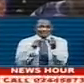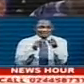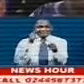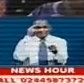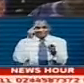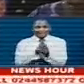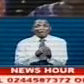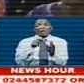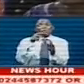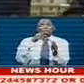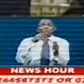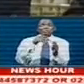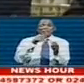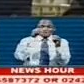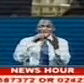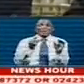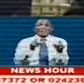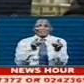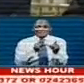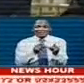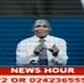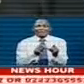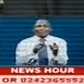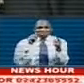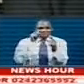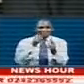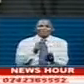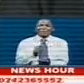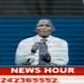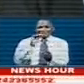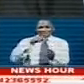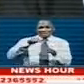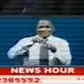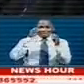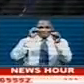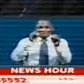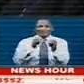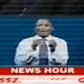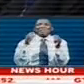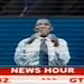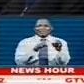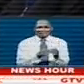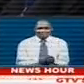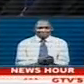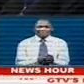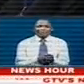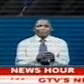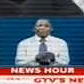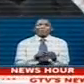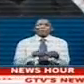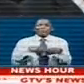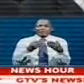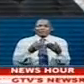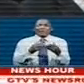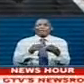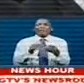According to him, the policy on teacher licensing, which is being spearheaded by the National Teaching Council, will be piloted in